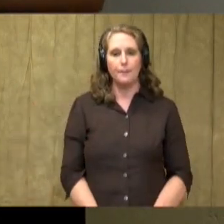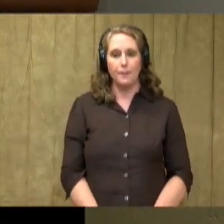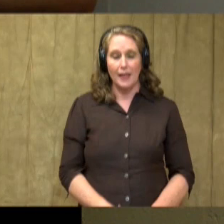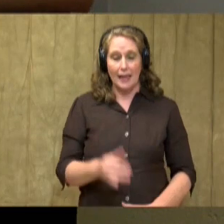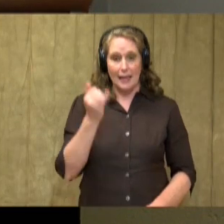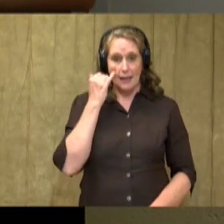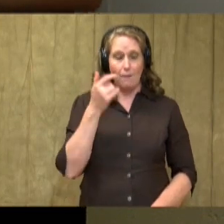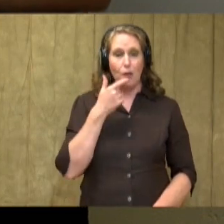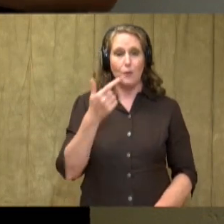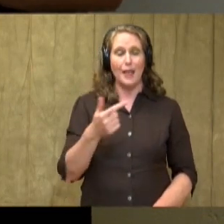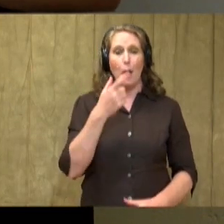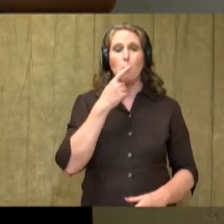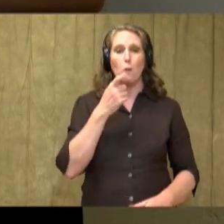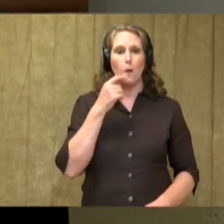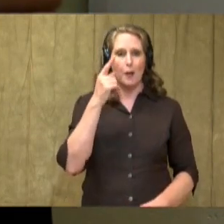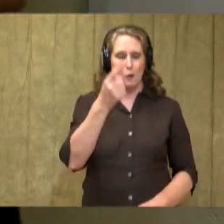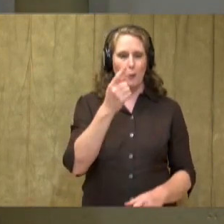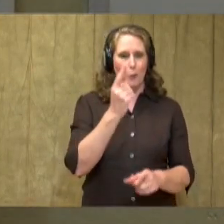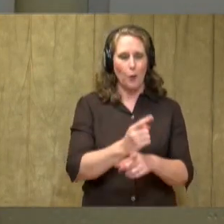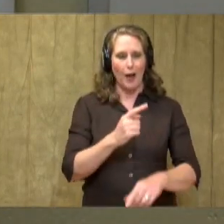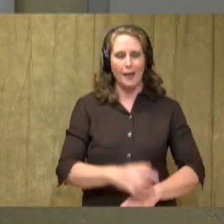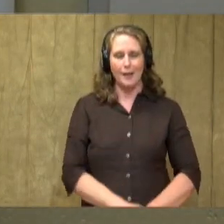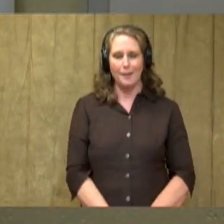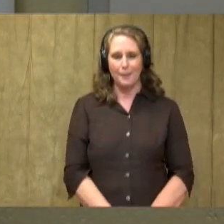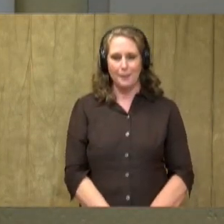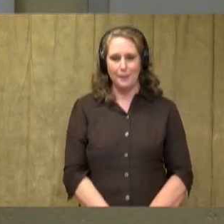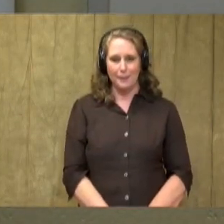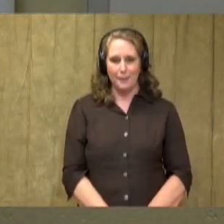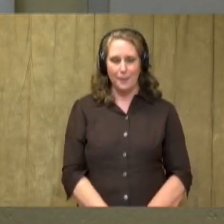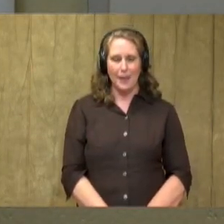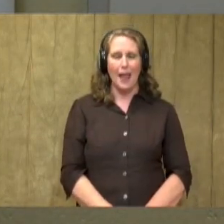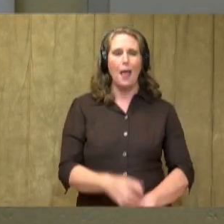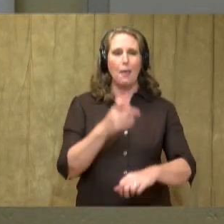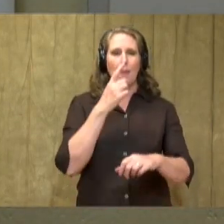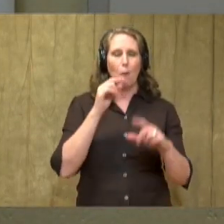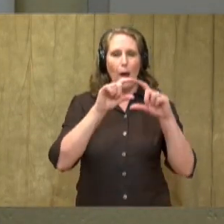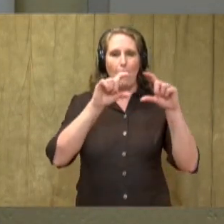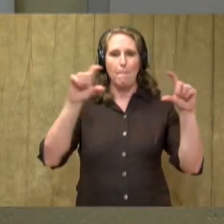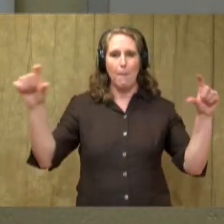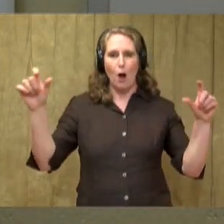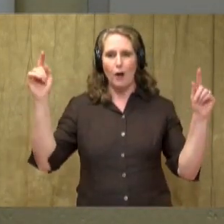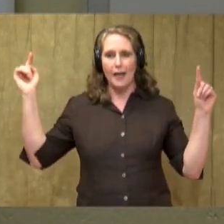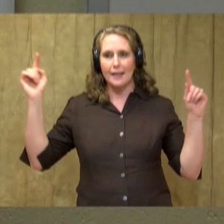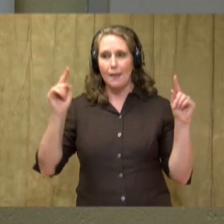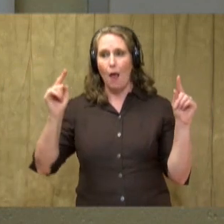If you shouted out red, you're 100% correct. The red bar